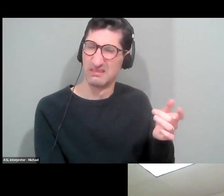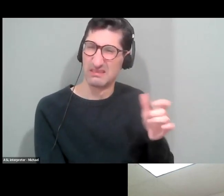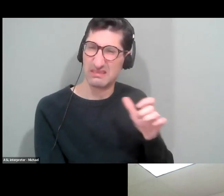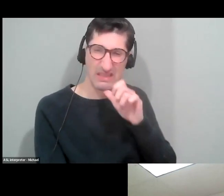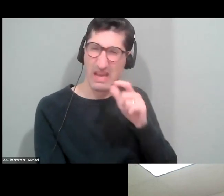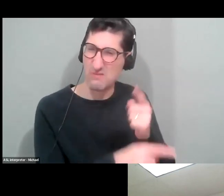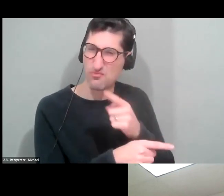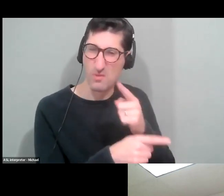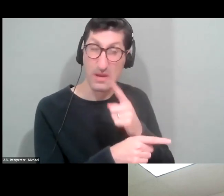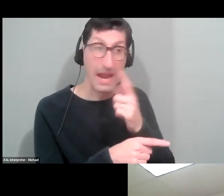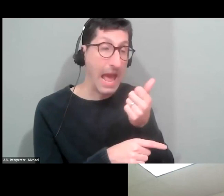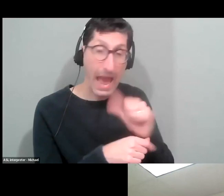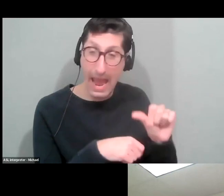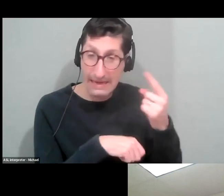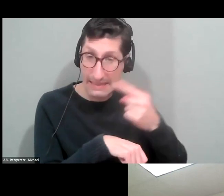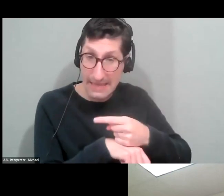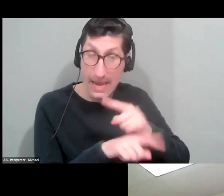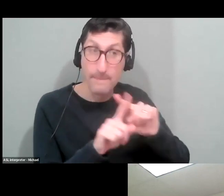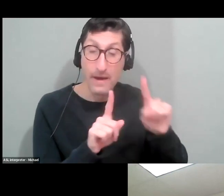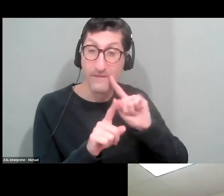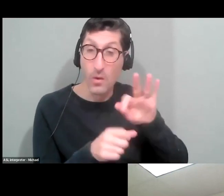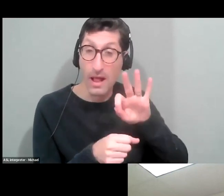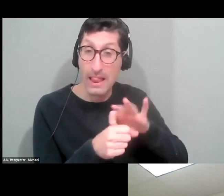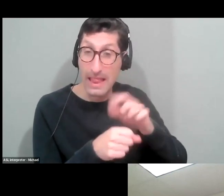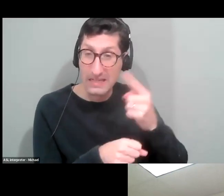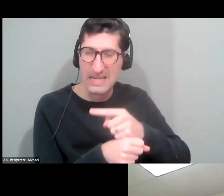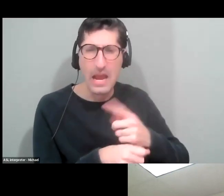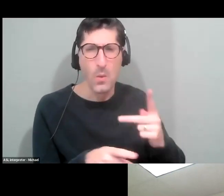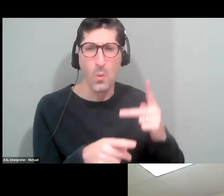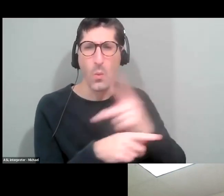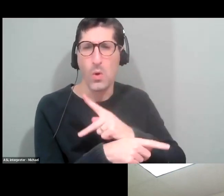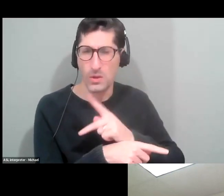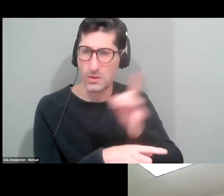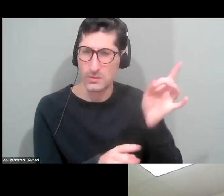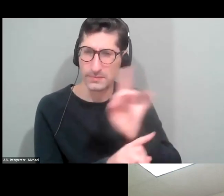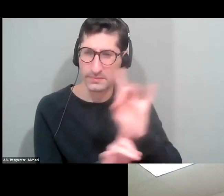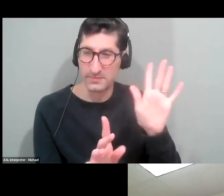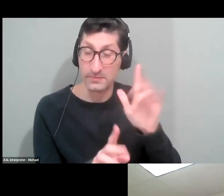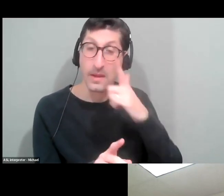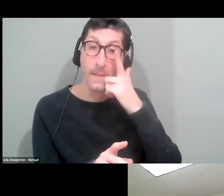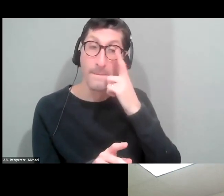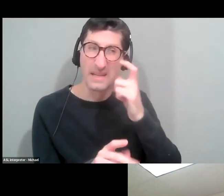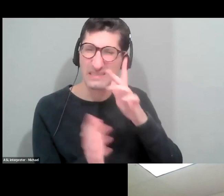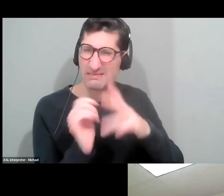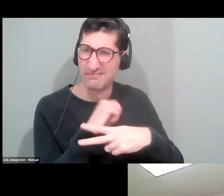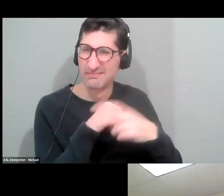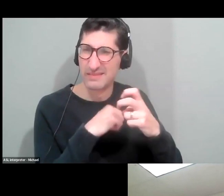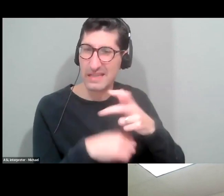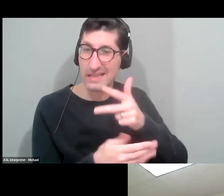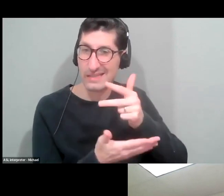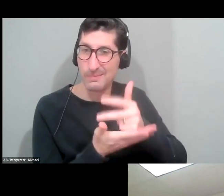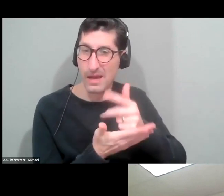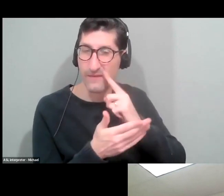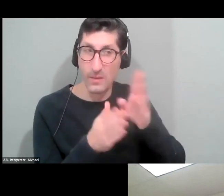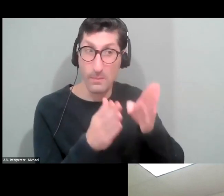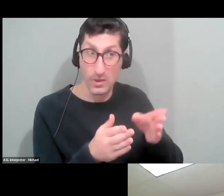day, but is especially a problem on election days, because somebody that's taking up a spot that somebody might need to park there